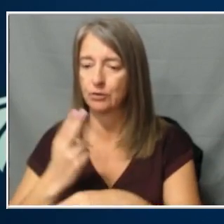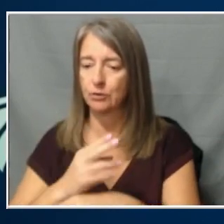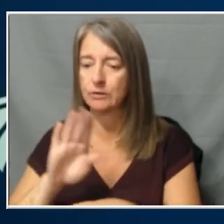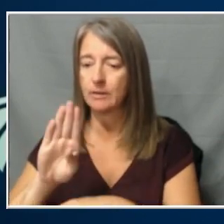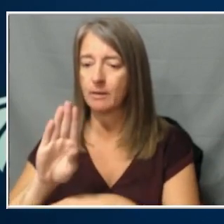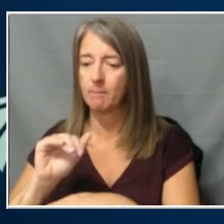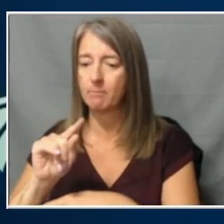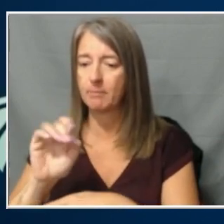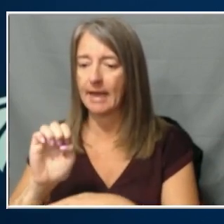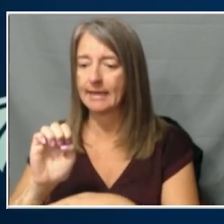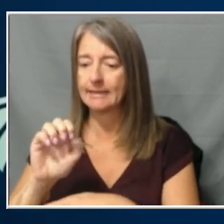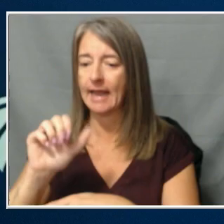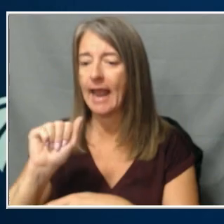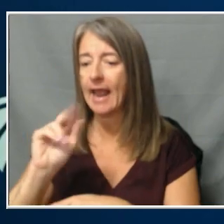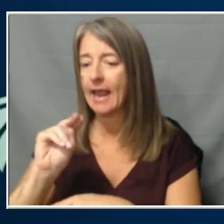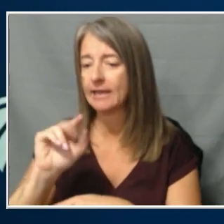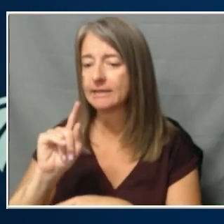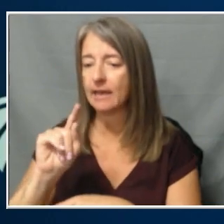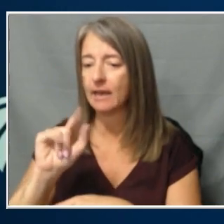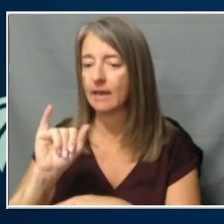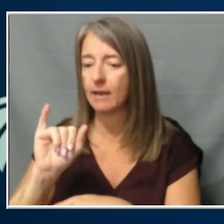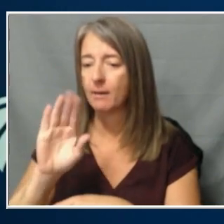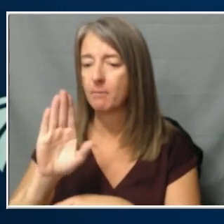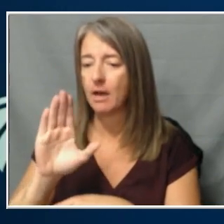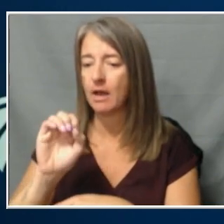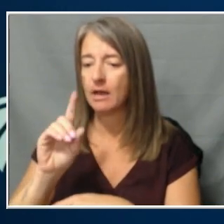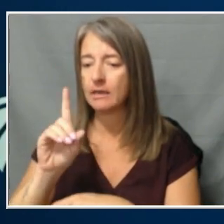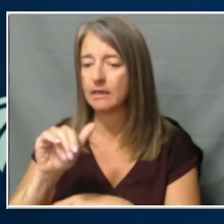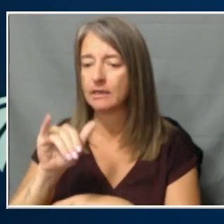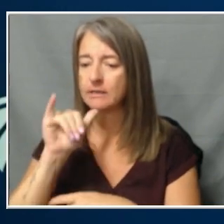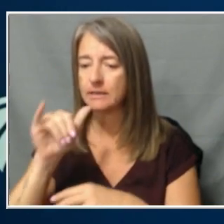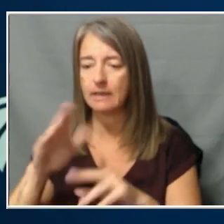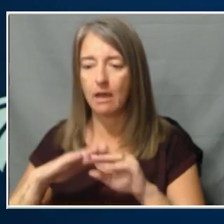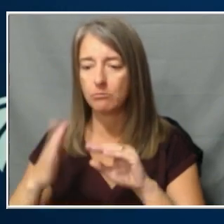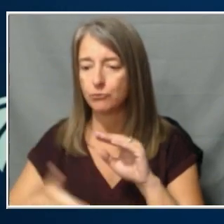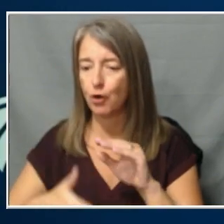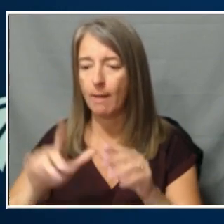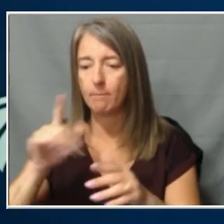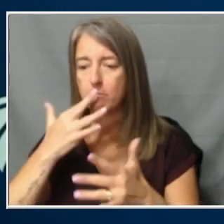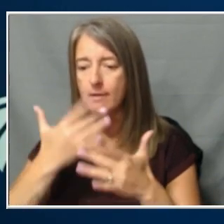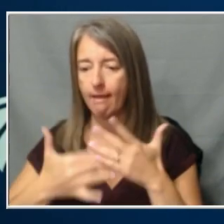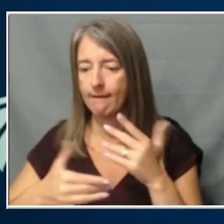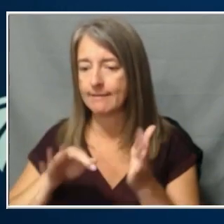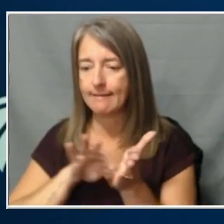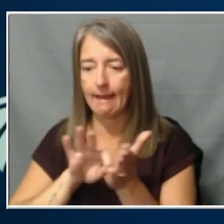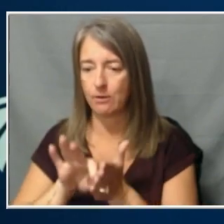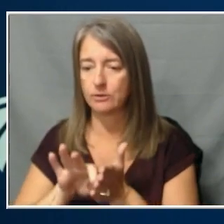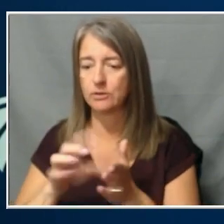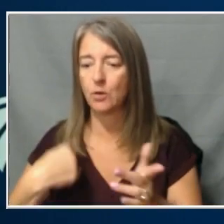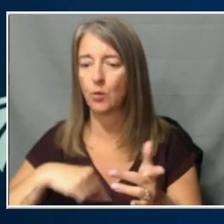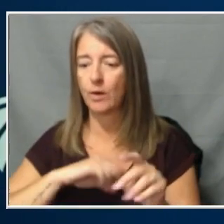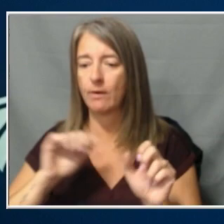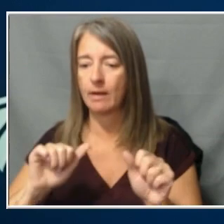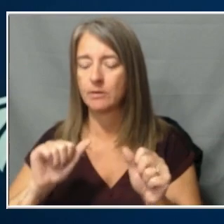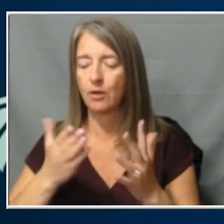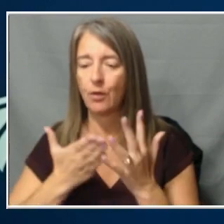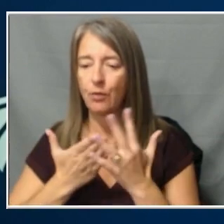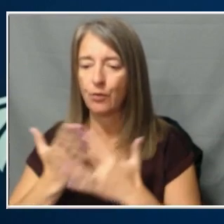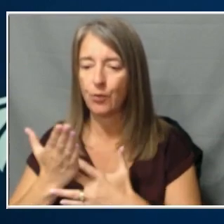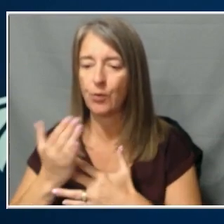antibody, similarly did not result in a significant drop in her blood counts. So we were able to go through this